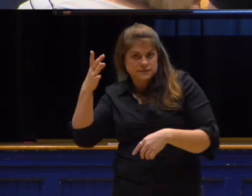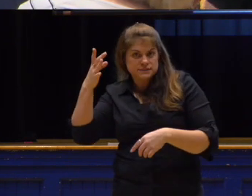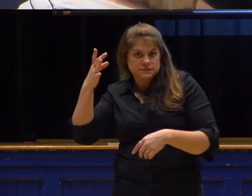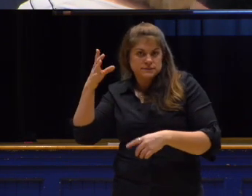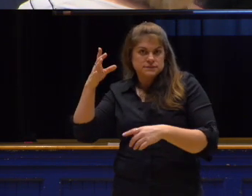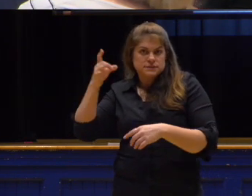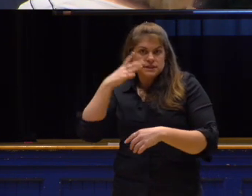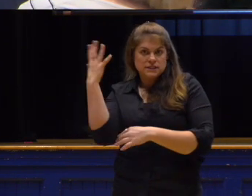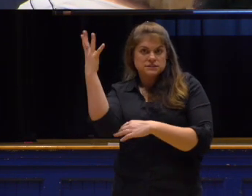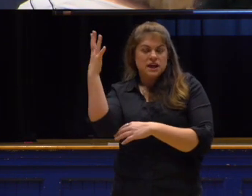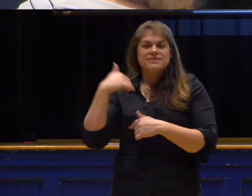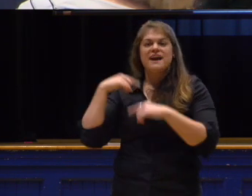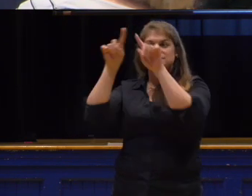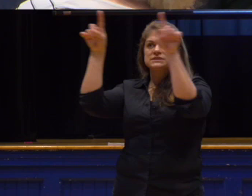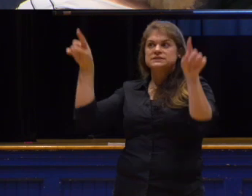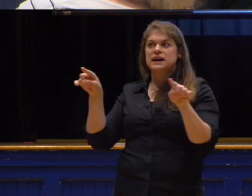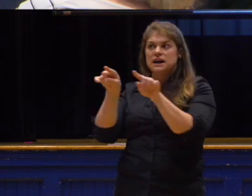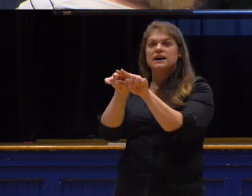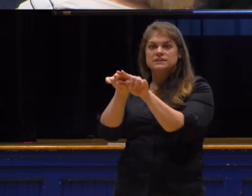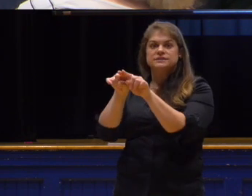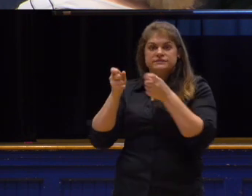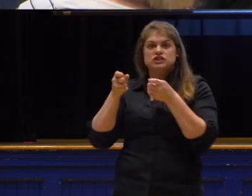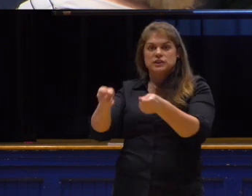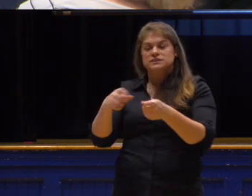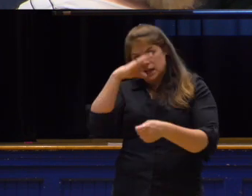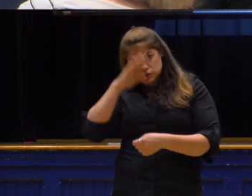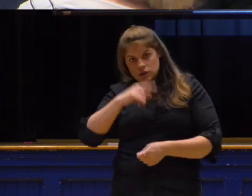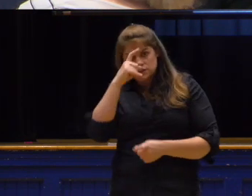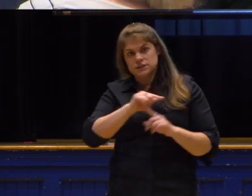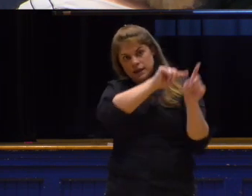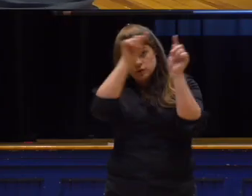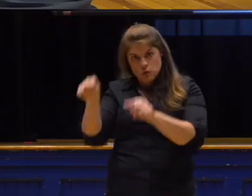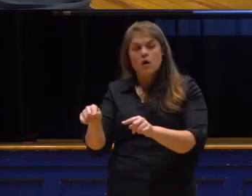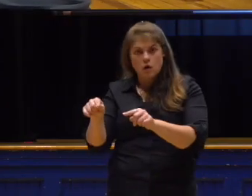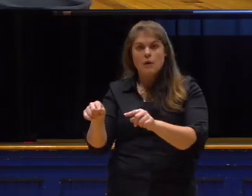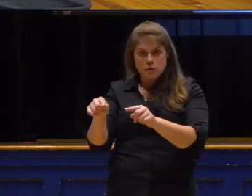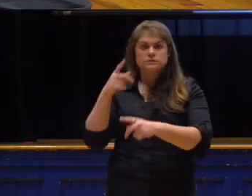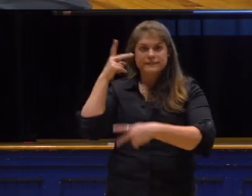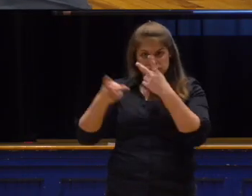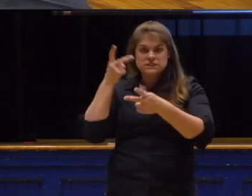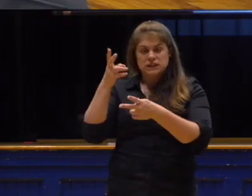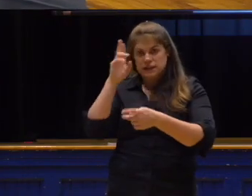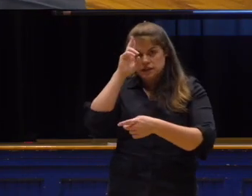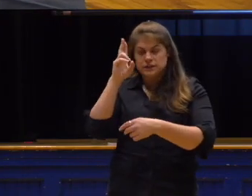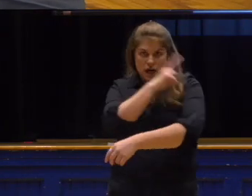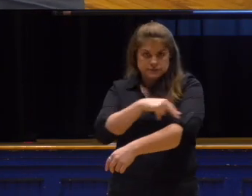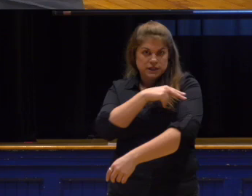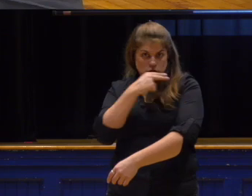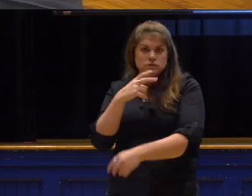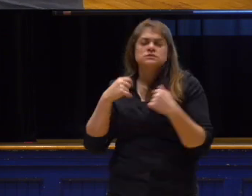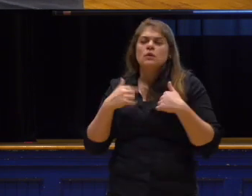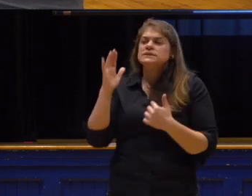big, like, signs for the streets. I know because I go over there for the hospital. And it's like